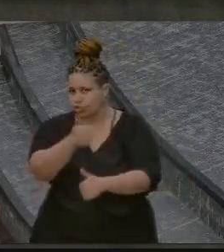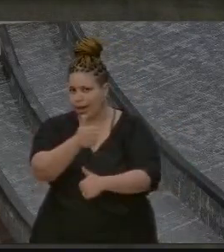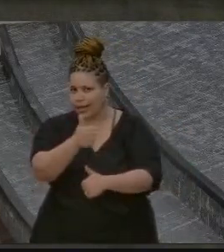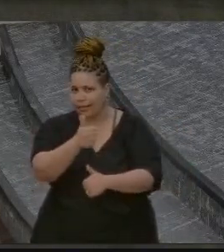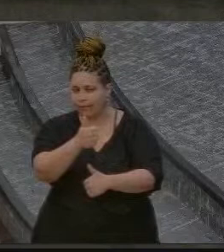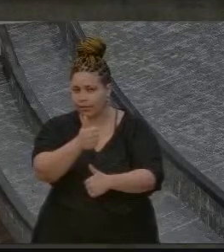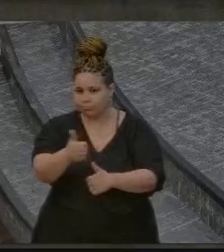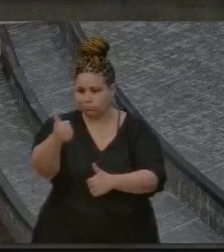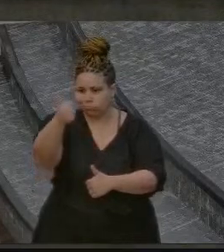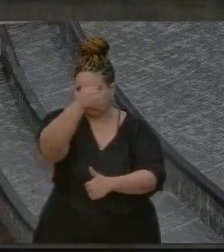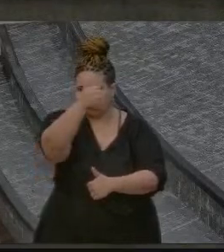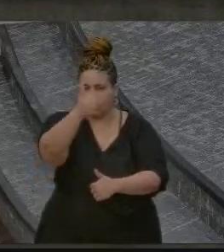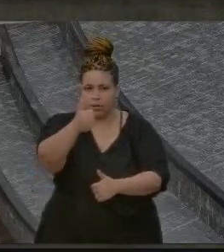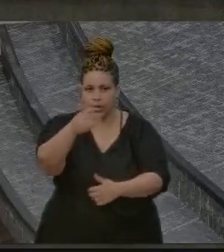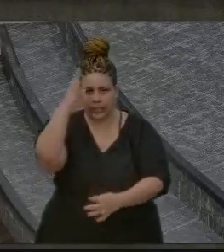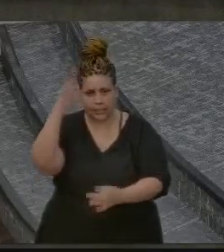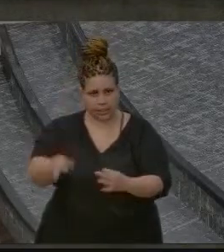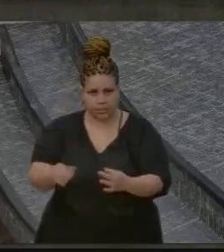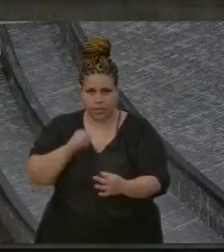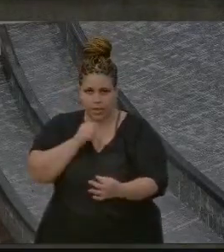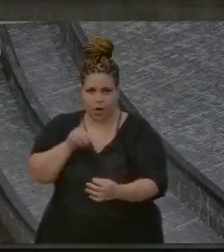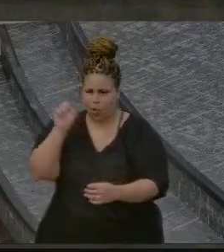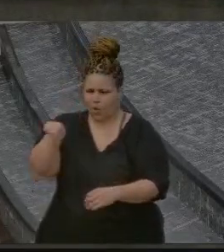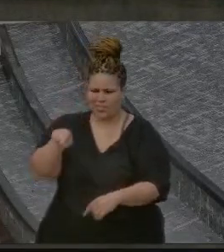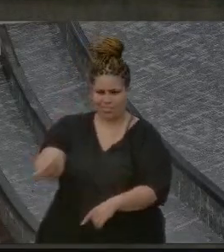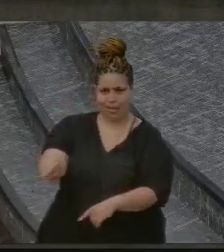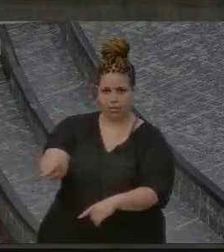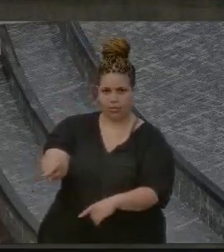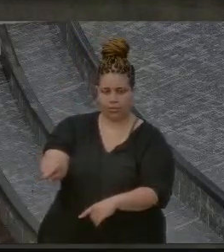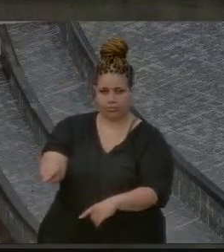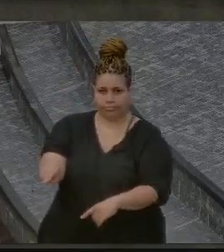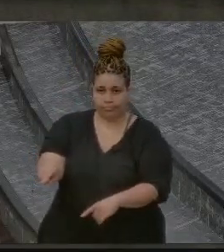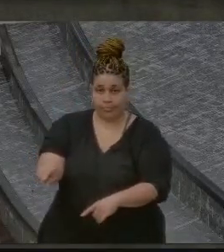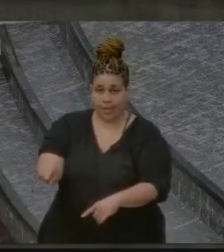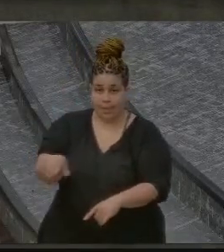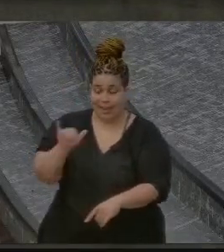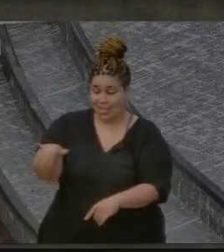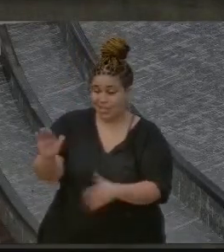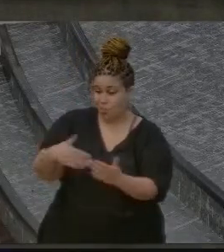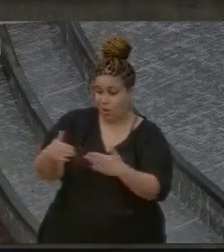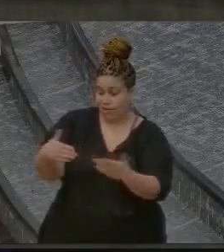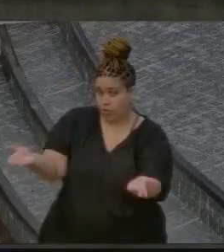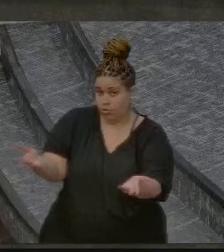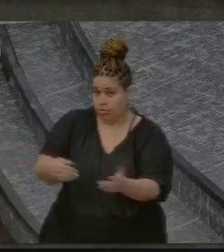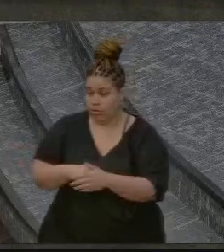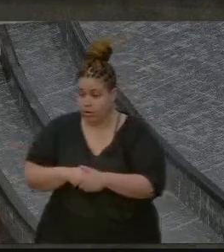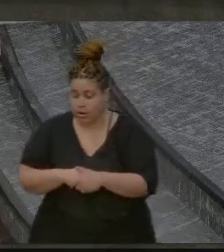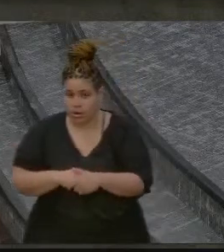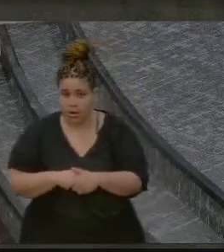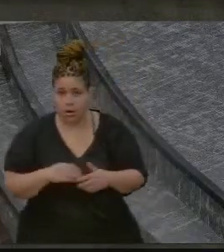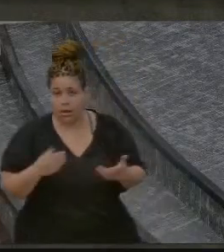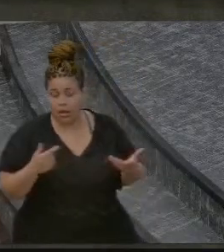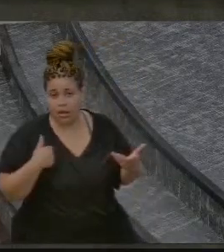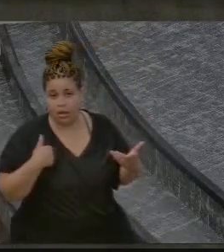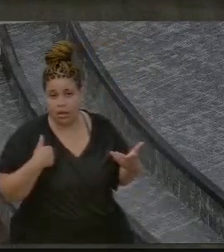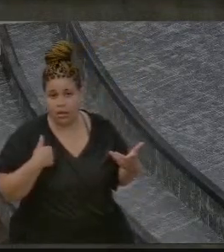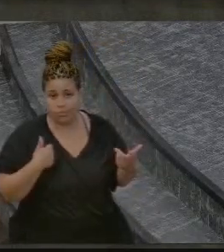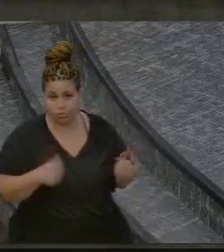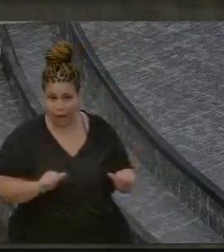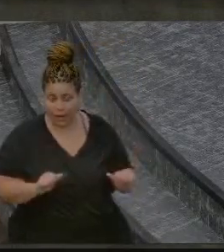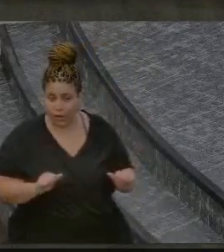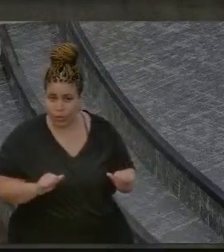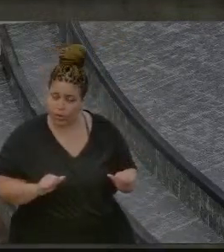question that, it's just what it is. I'm trying to get my arms around how much